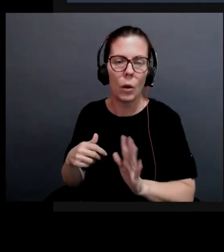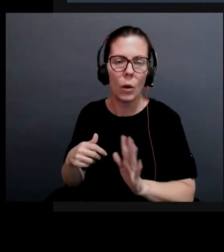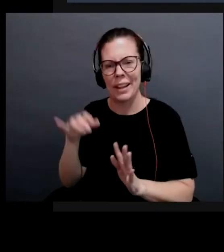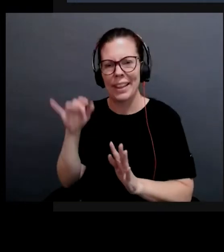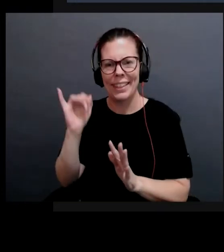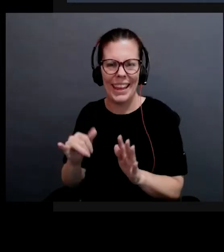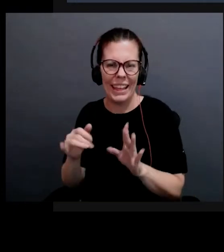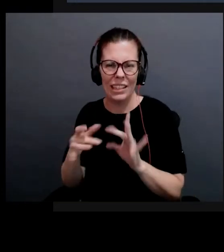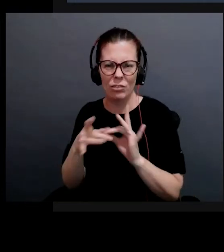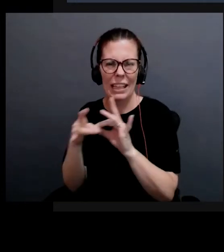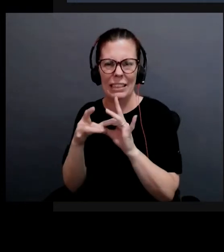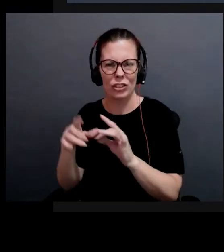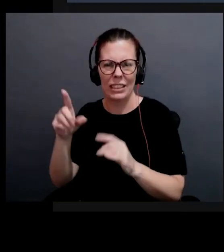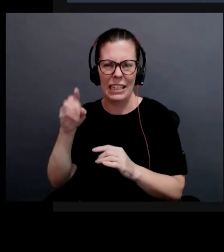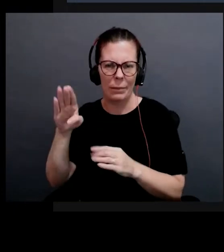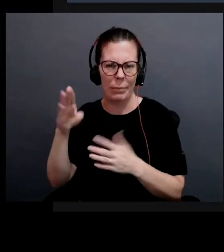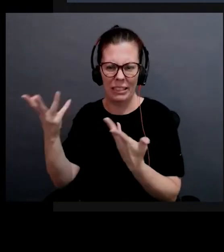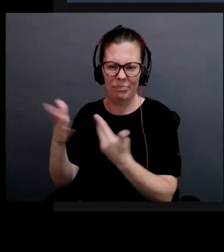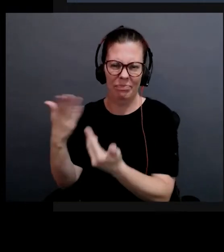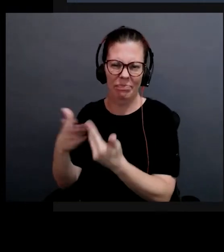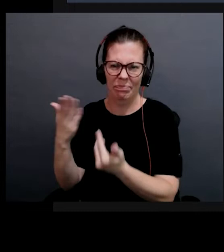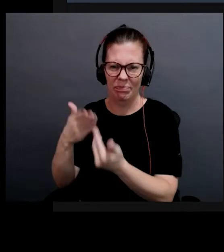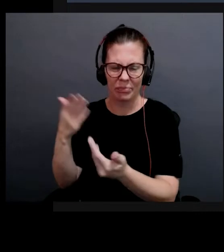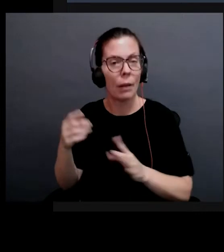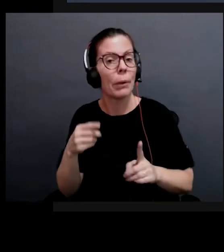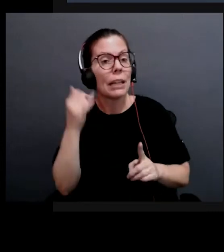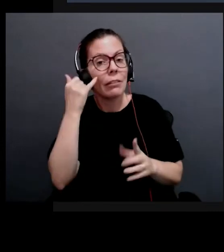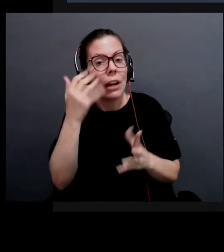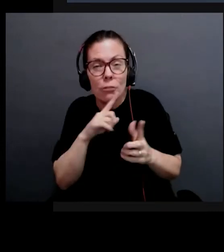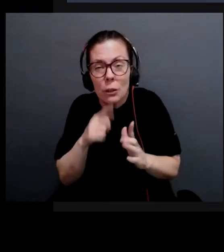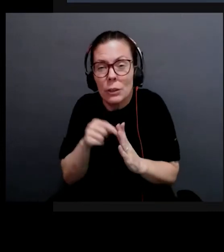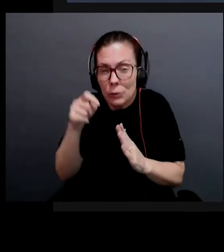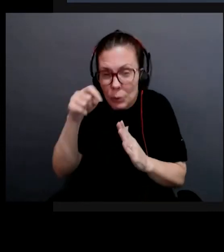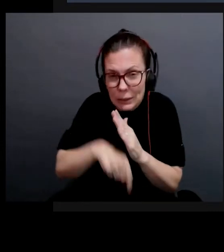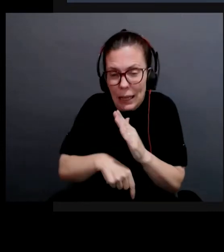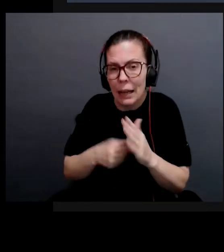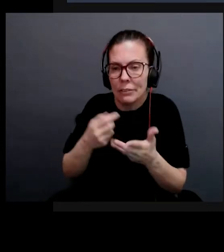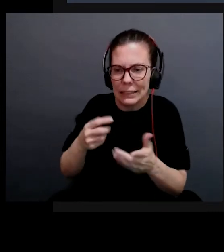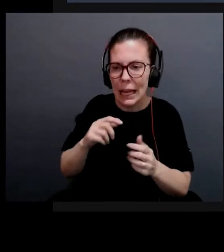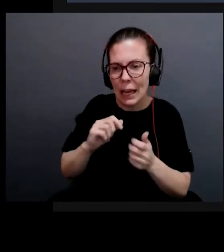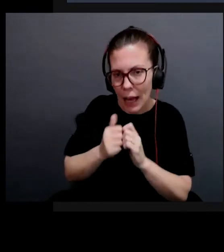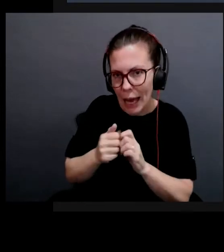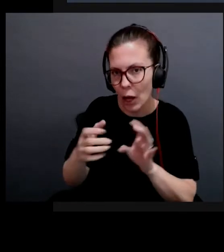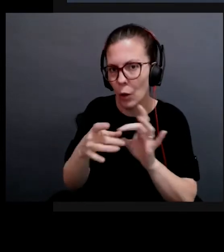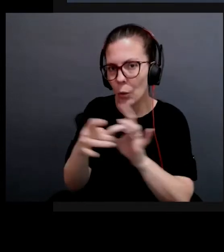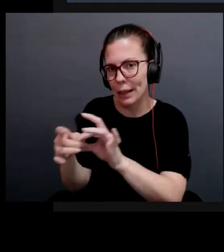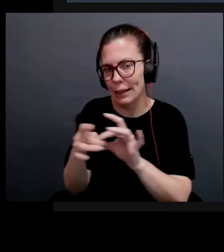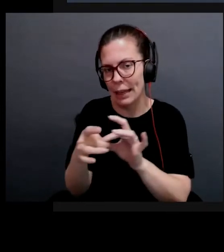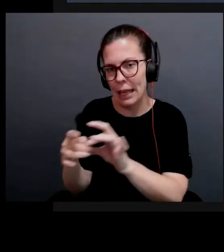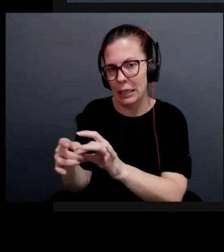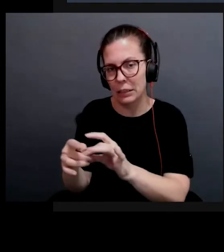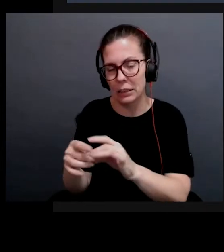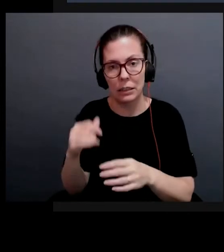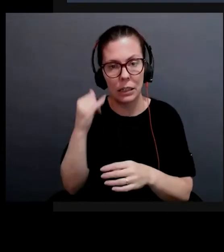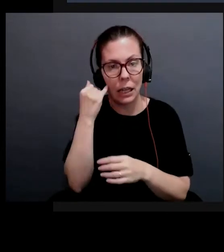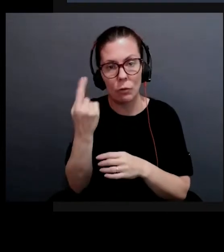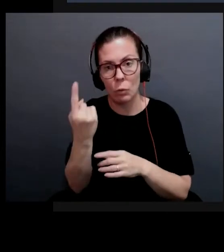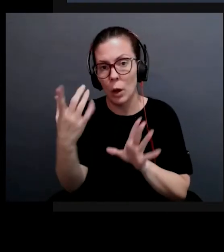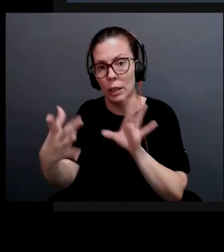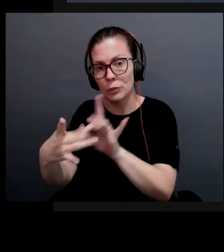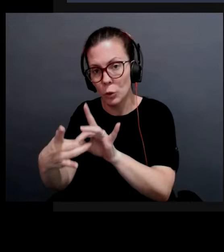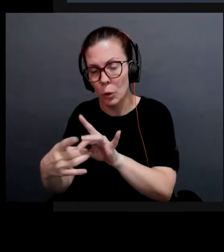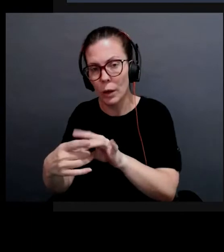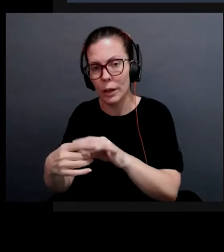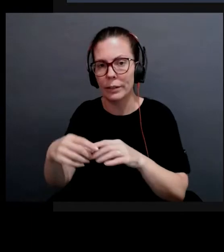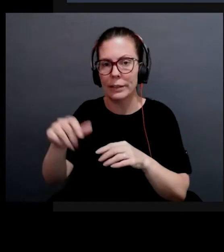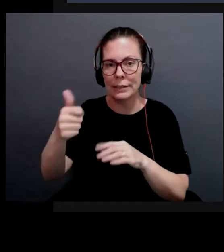relational database with a single join. But if I wanted to really dive in and say, how are these two people related? I don't know if that's one join, 10 joins, 100 joins. They may